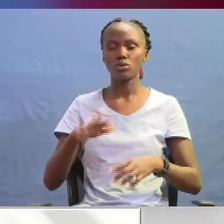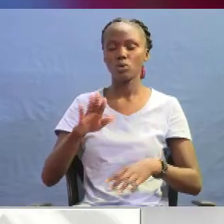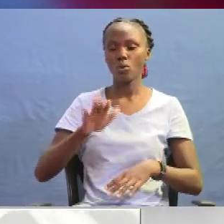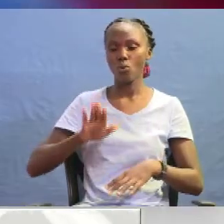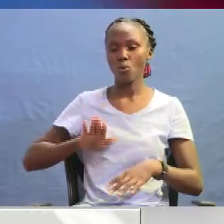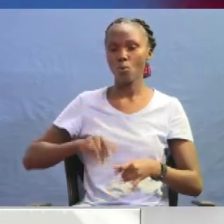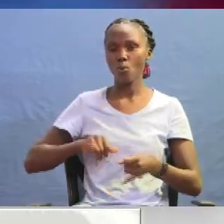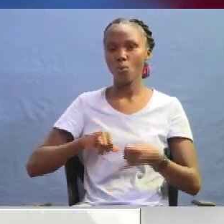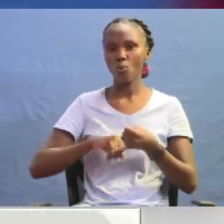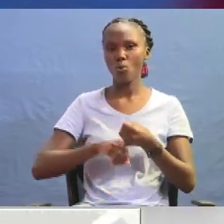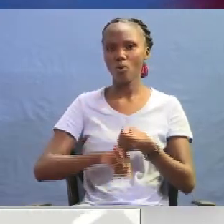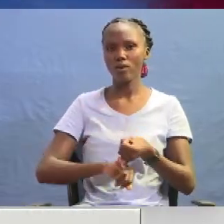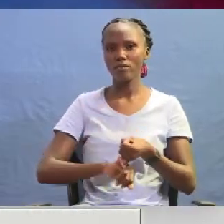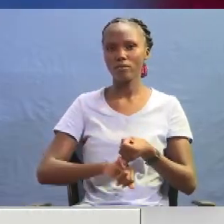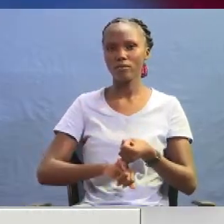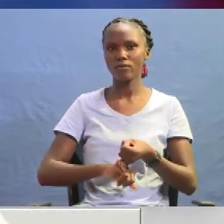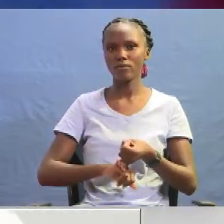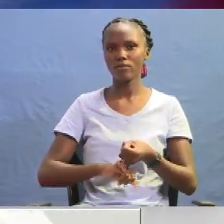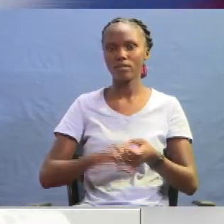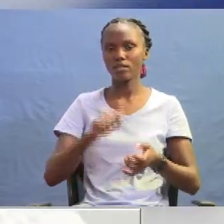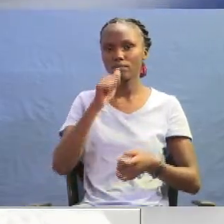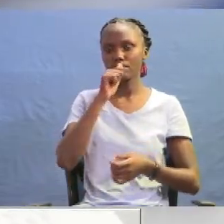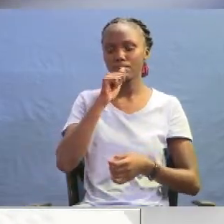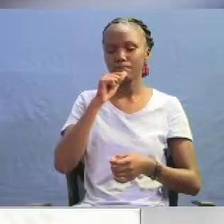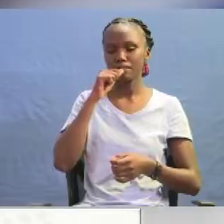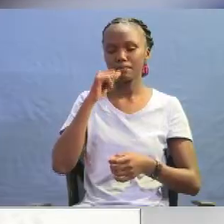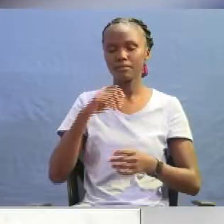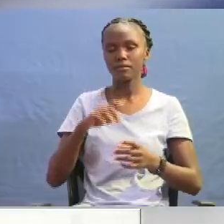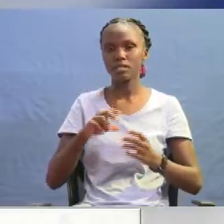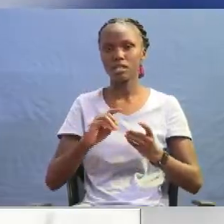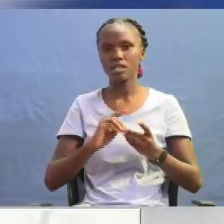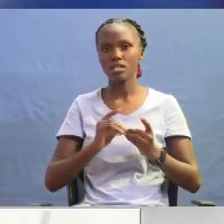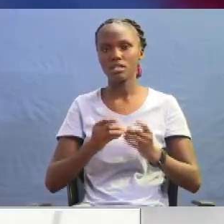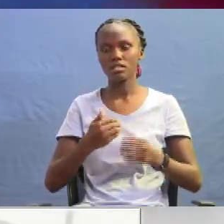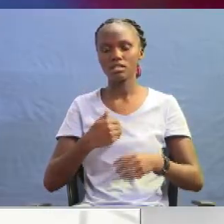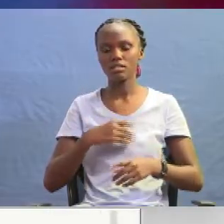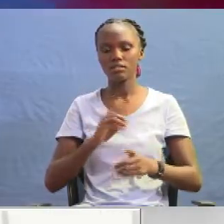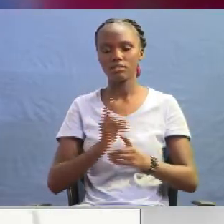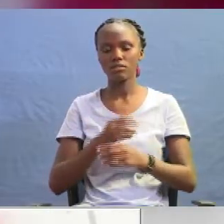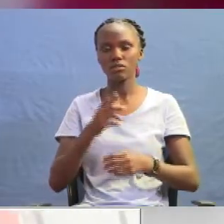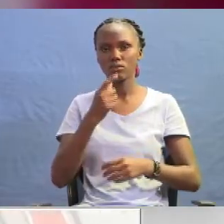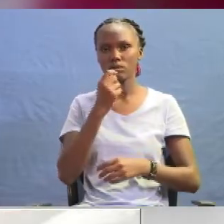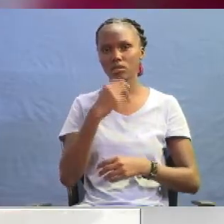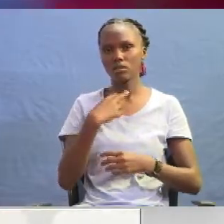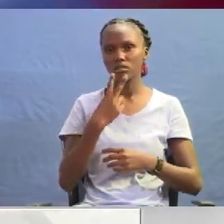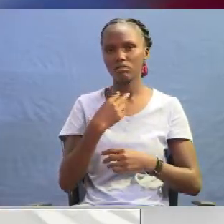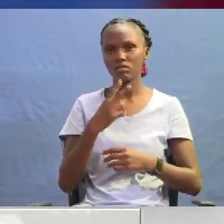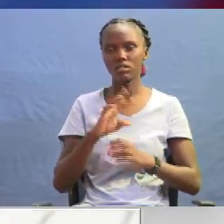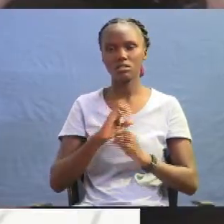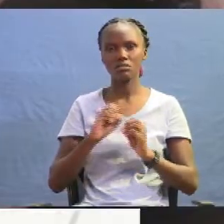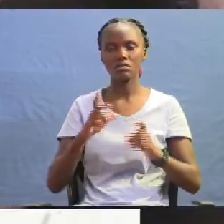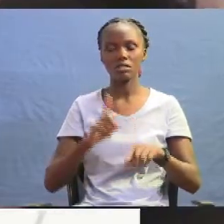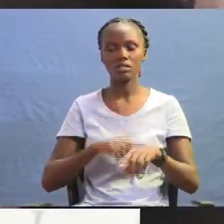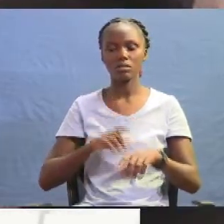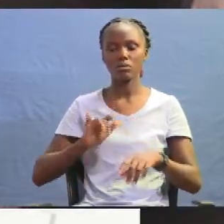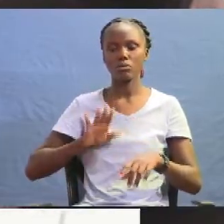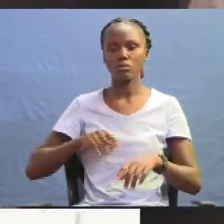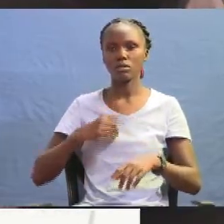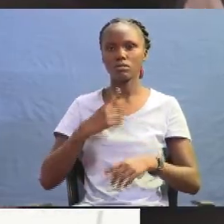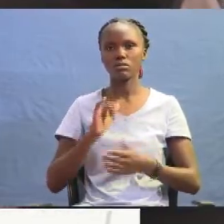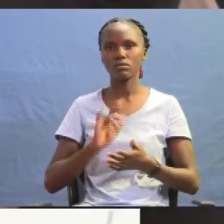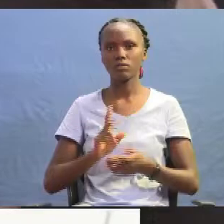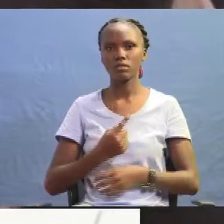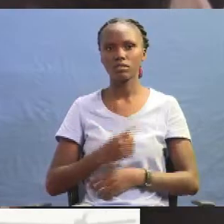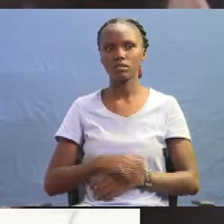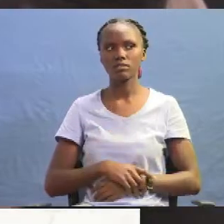yako ni hapo tu amekukalia. Kitako umekaliwa hata uwezi pumua, hata uwezi ongea kama bibi hajaongea.